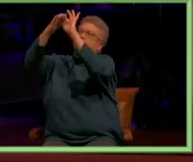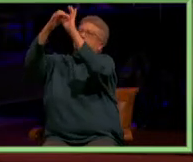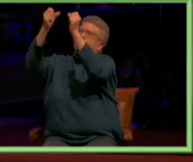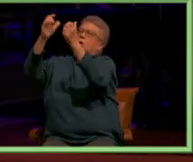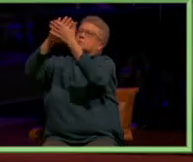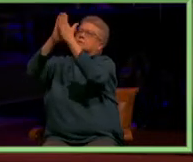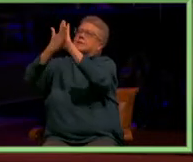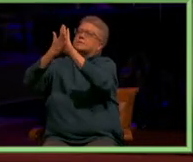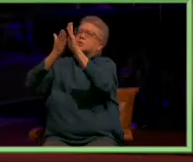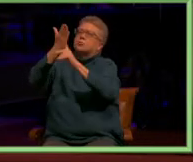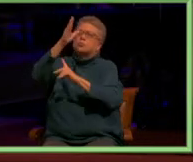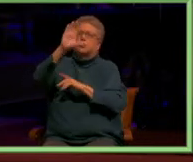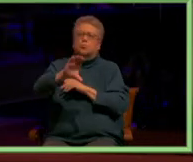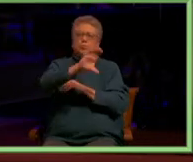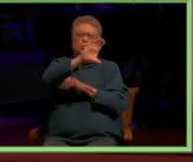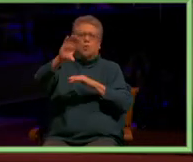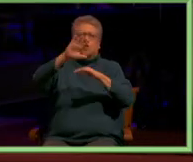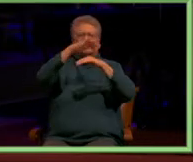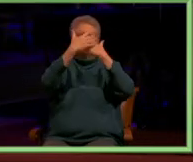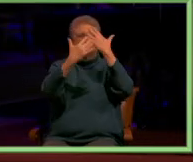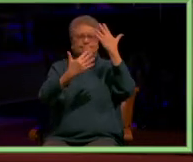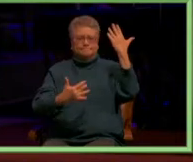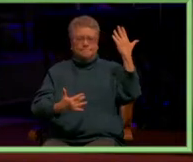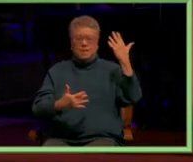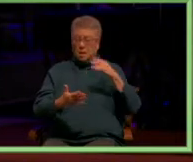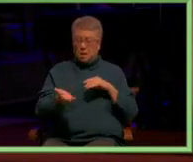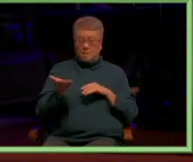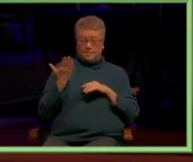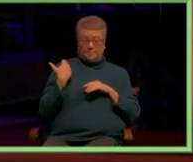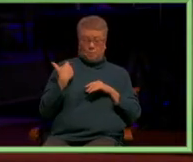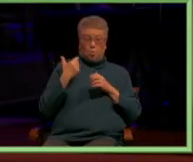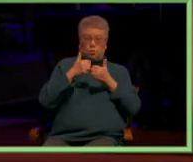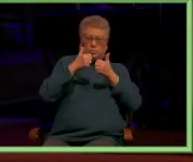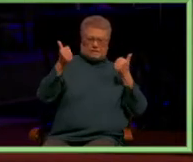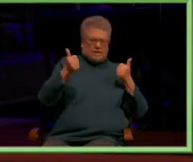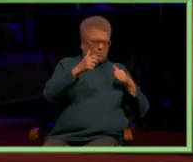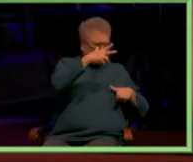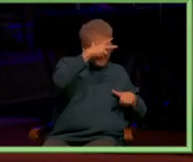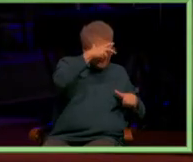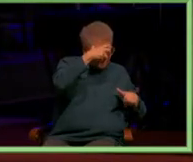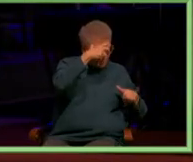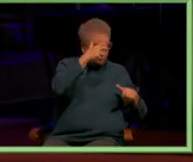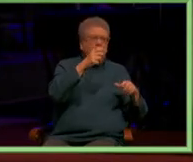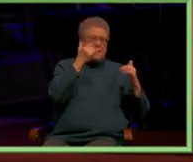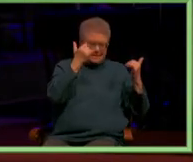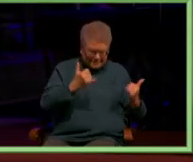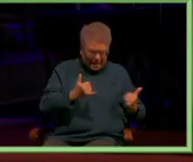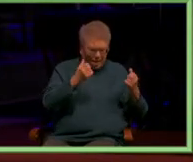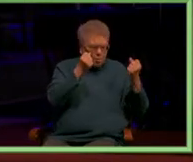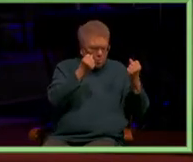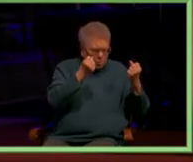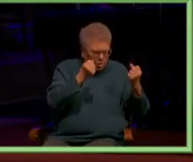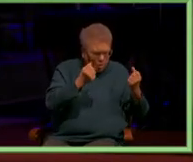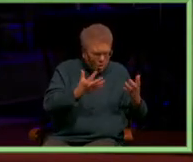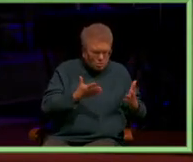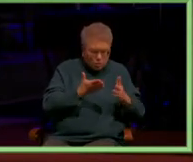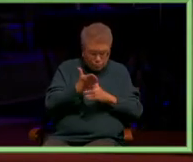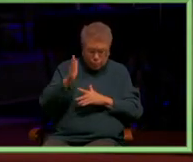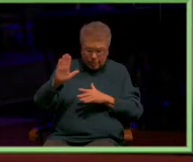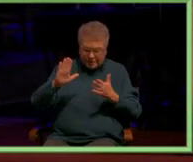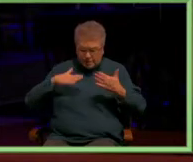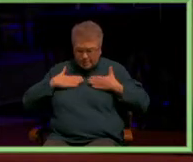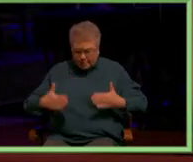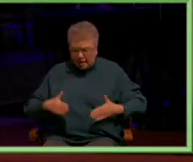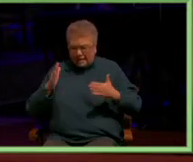cross. And you, who were once alienated and hostile in mind, doing evil deeds, he has now reconciled in his body of flesh by his